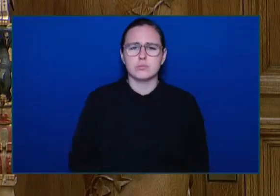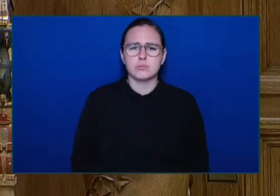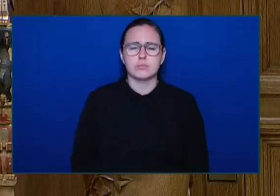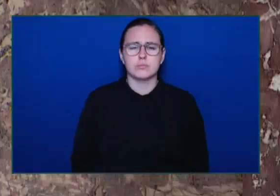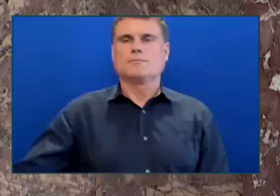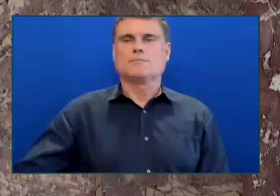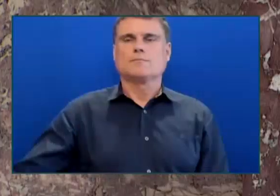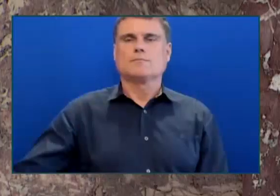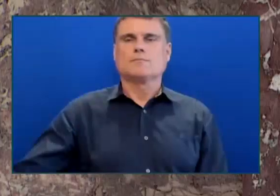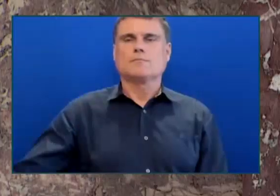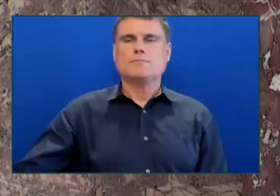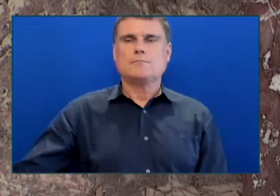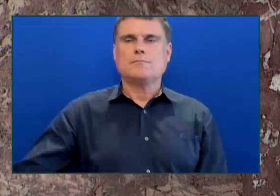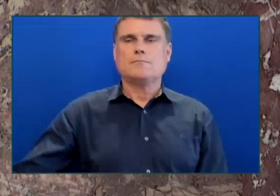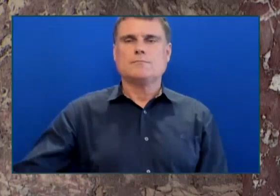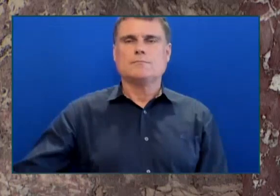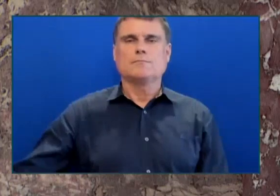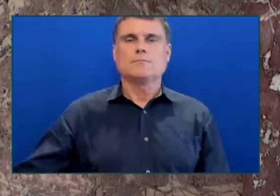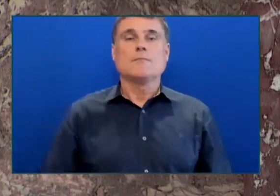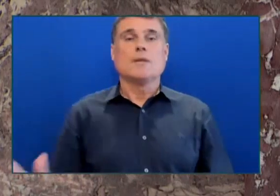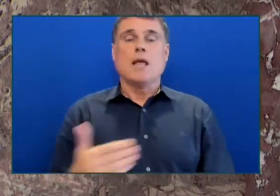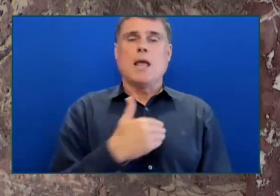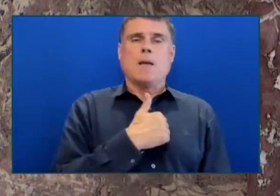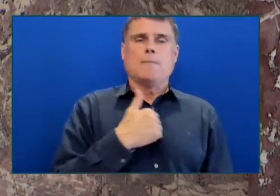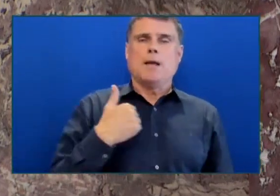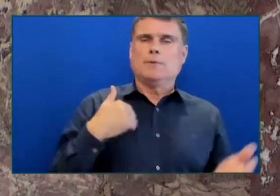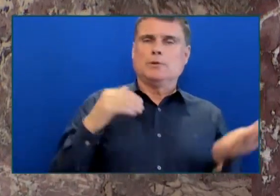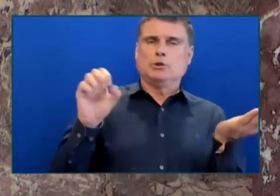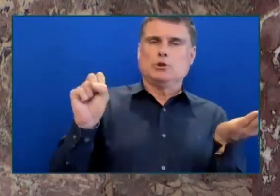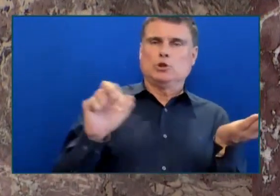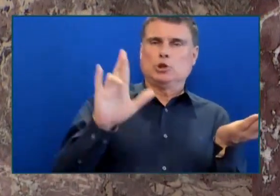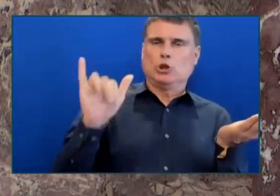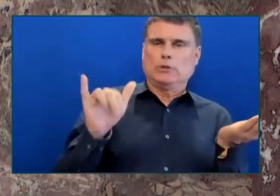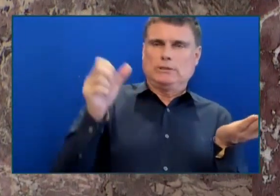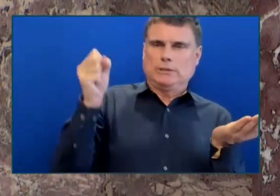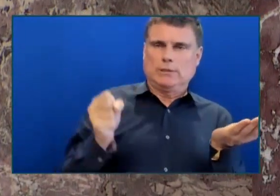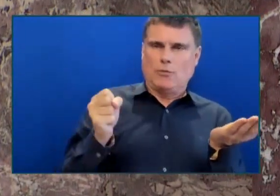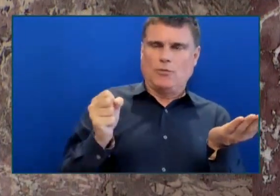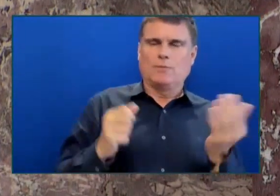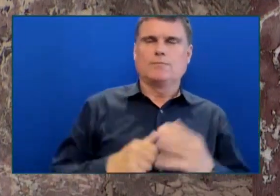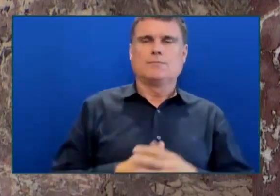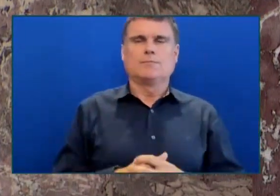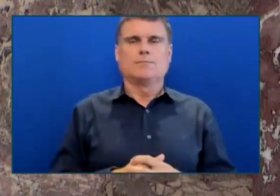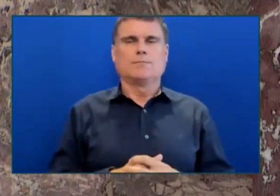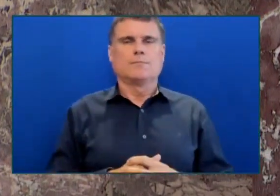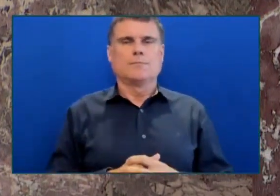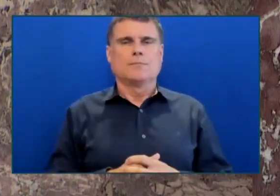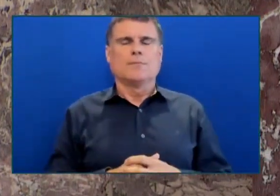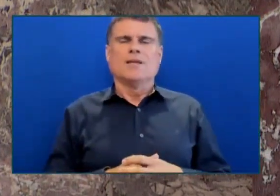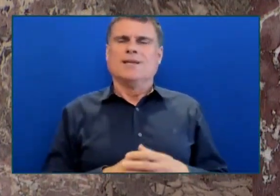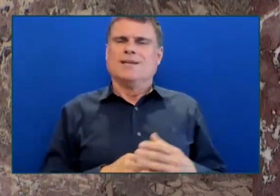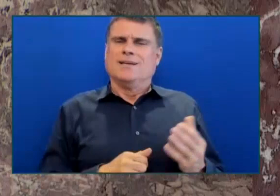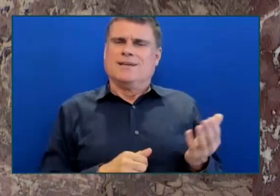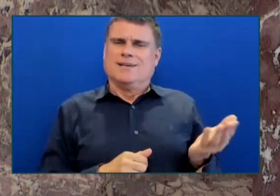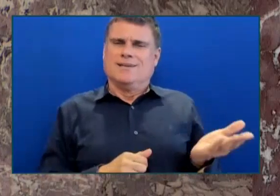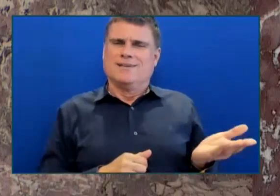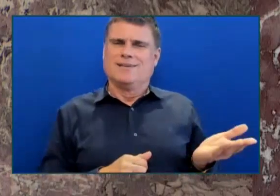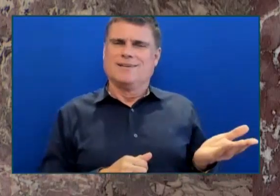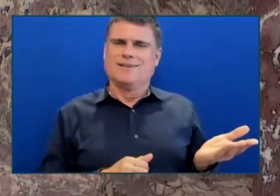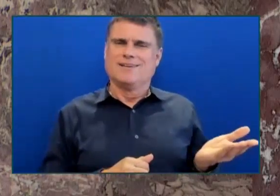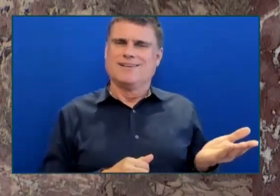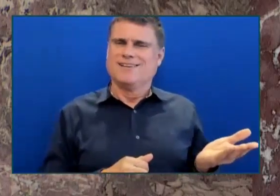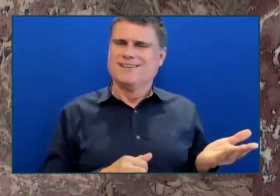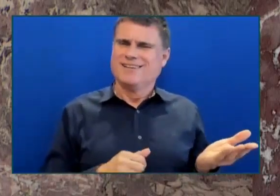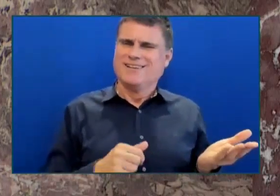scandal, struggling families, and the lack of basic health care that are unfolding disasters. When we raised concerns about